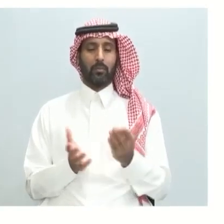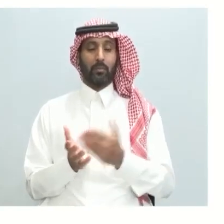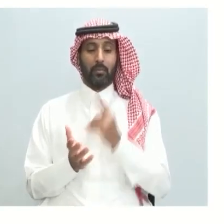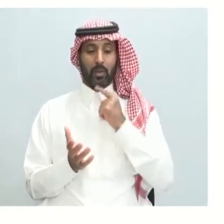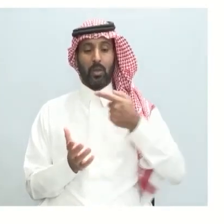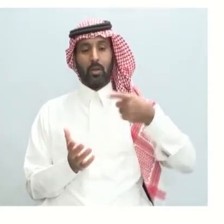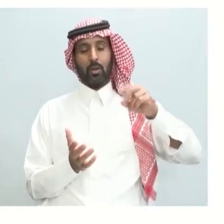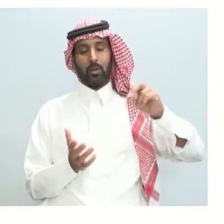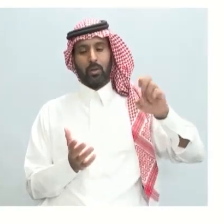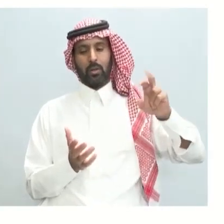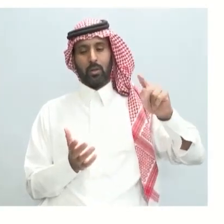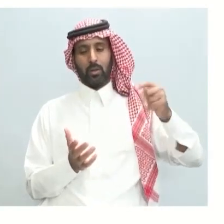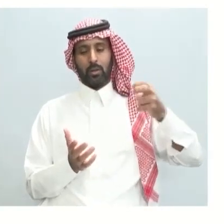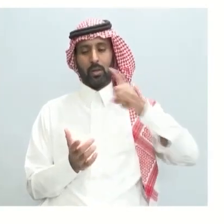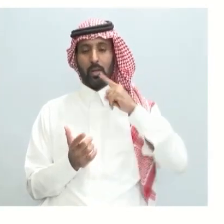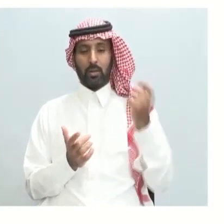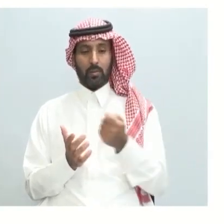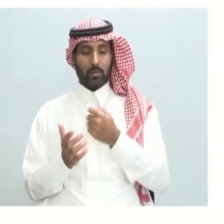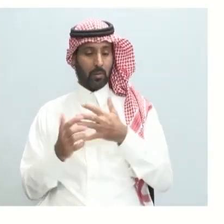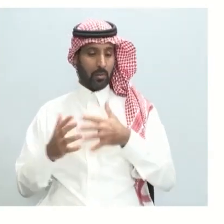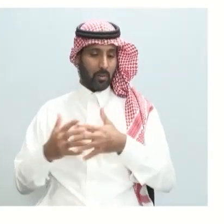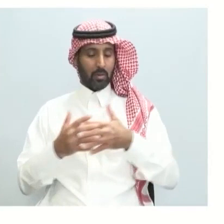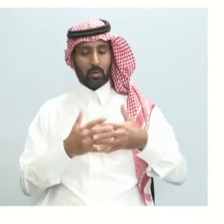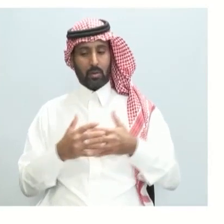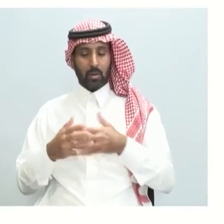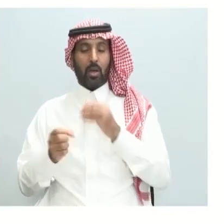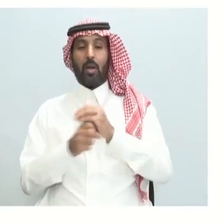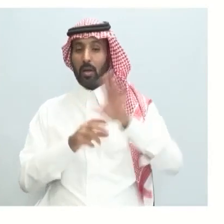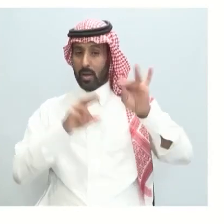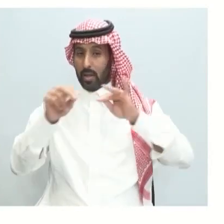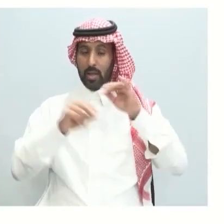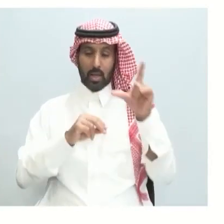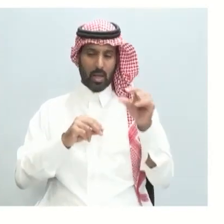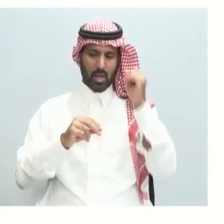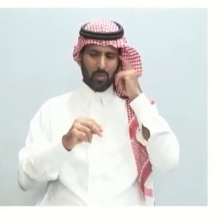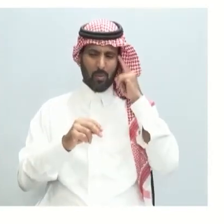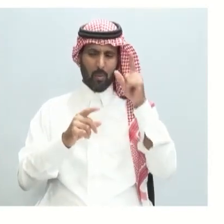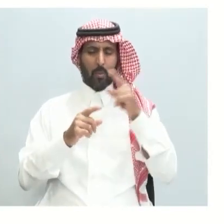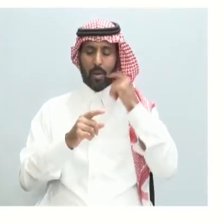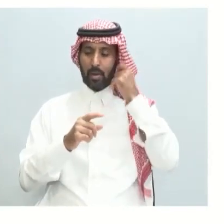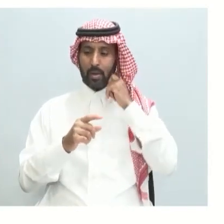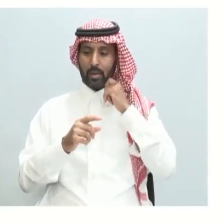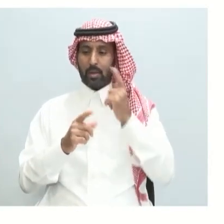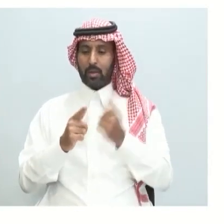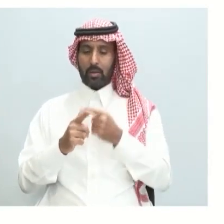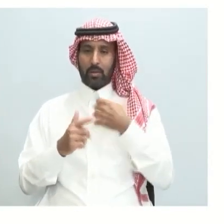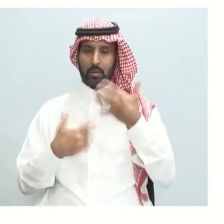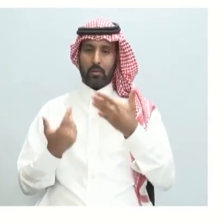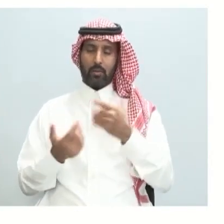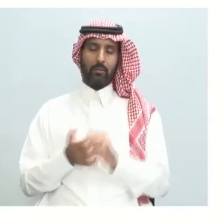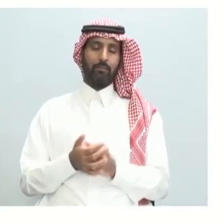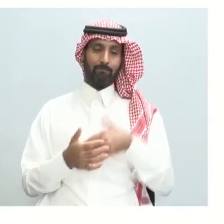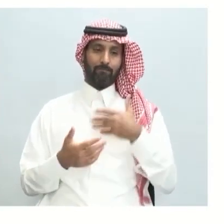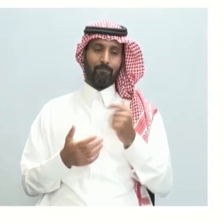Also, Dorothy Parker was an American writer of short stories and poems. She was famous for her sharp humor, so she was